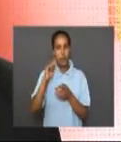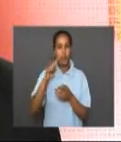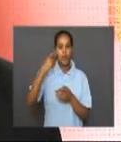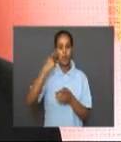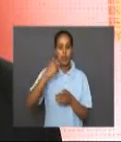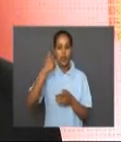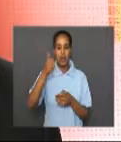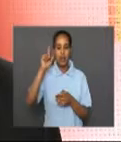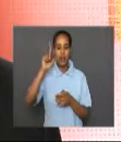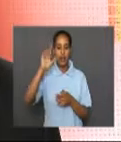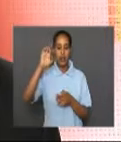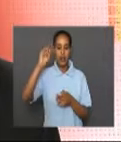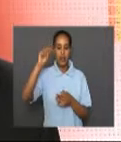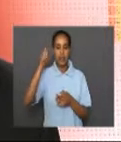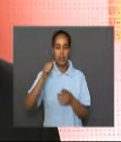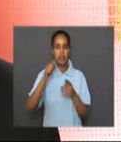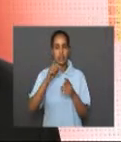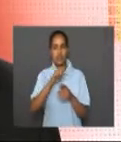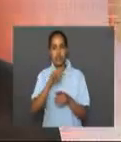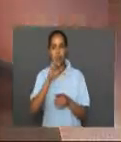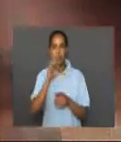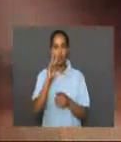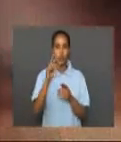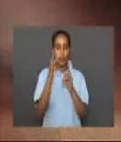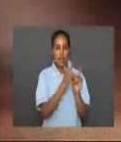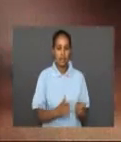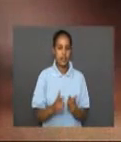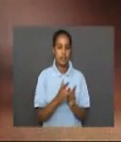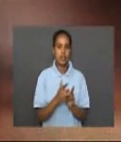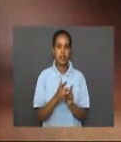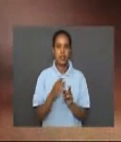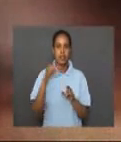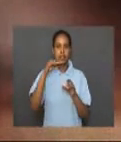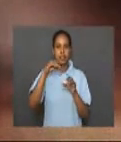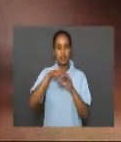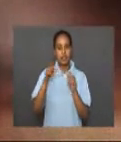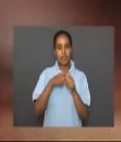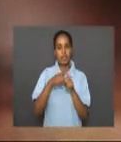means that the cans will not corrode and destroy your food.